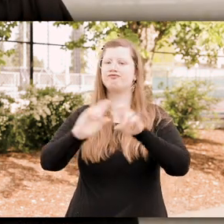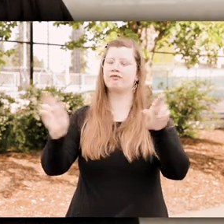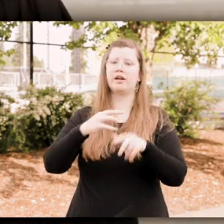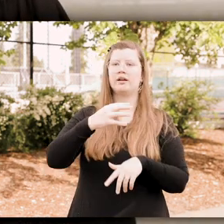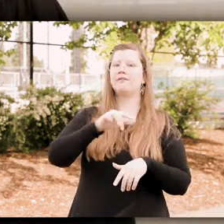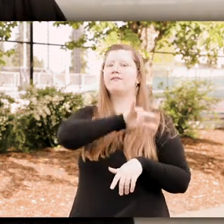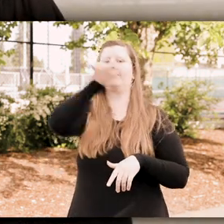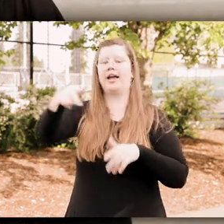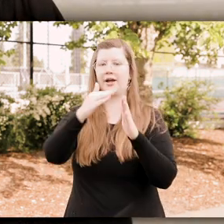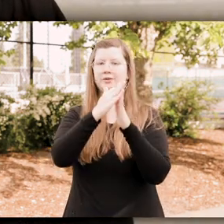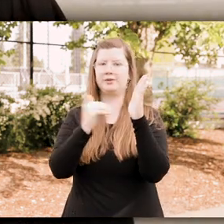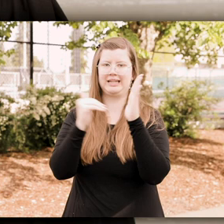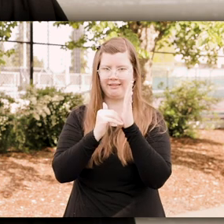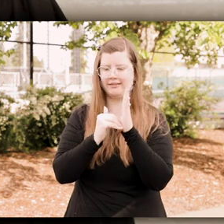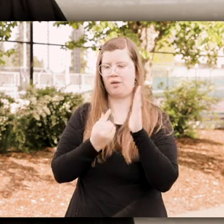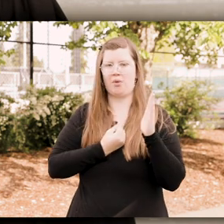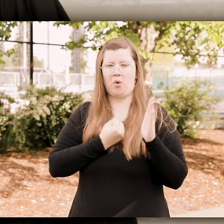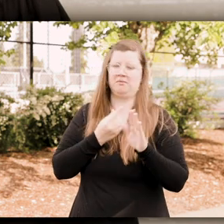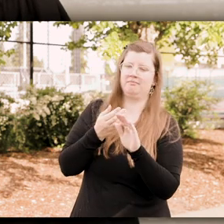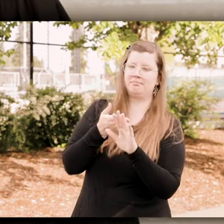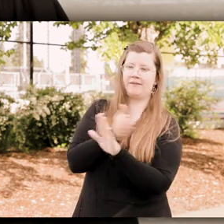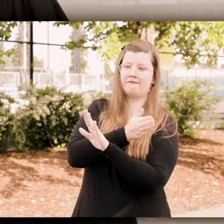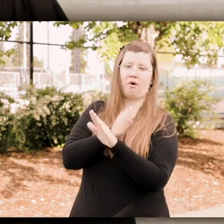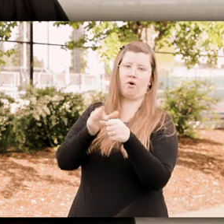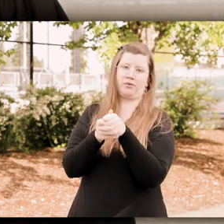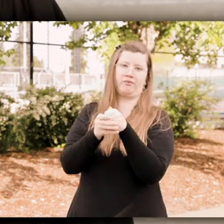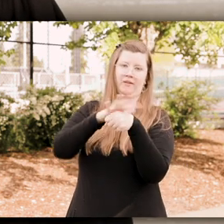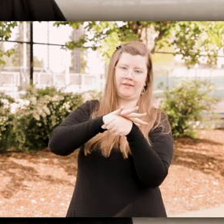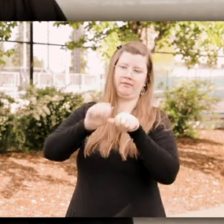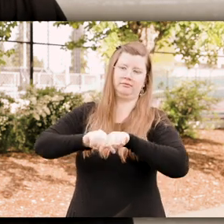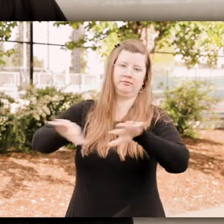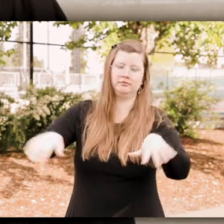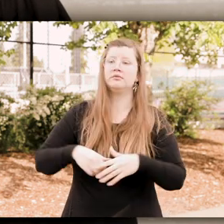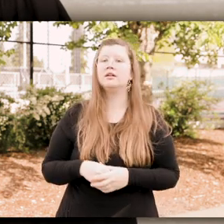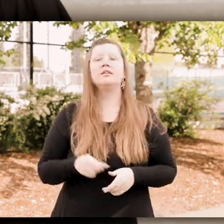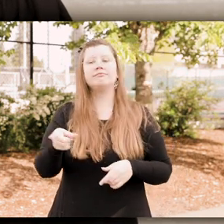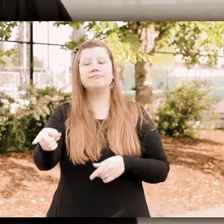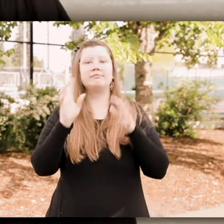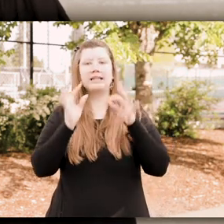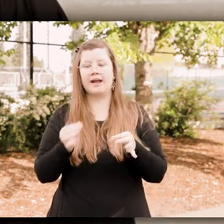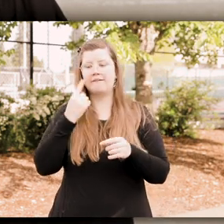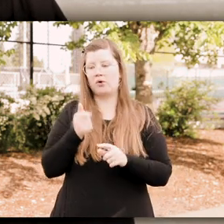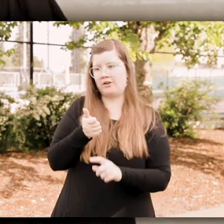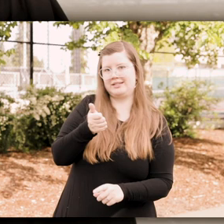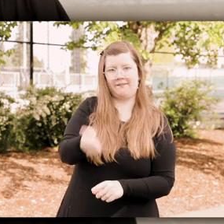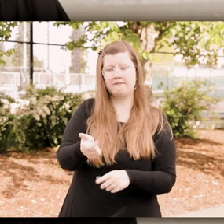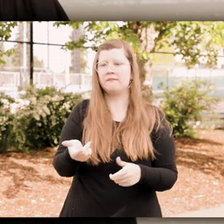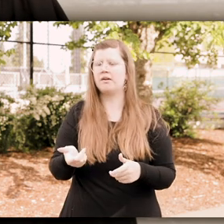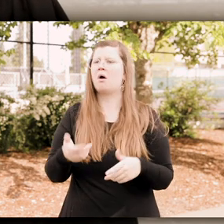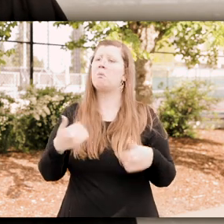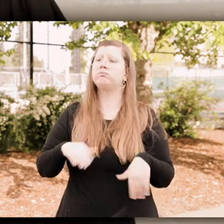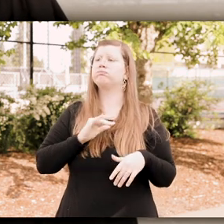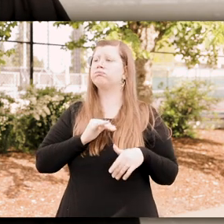decided for herself that exploration would be a wonderful experience. She's seeking out, and you should do the same.